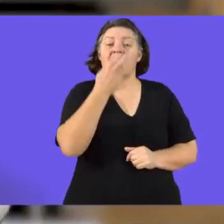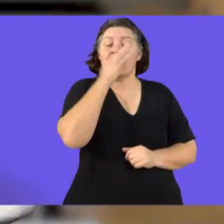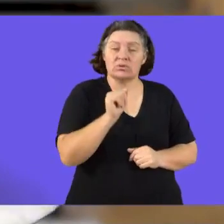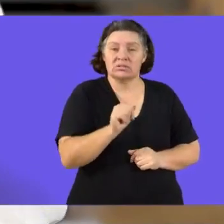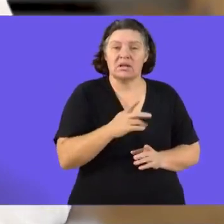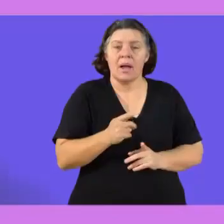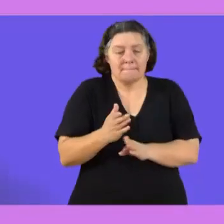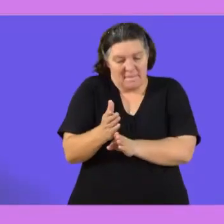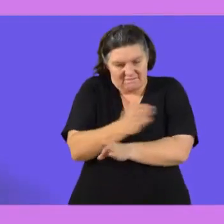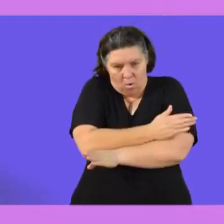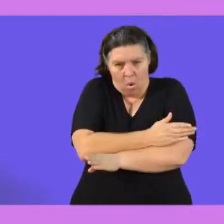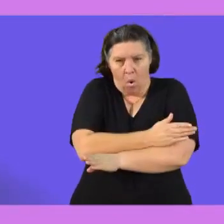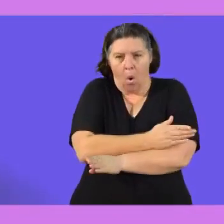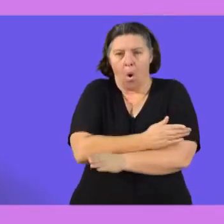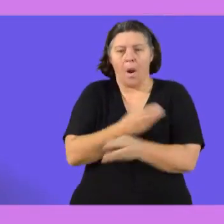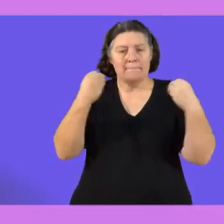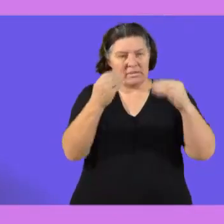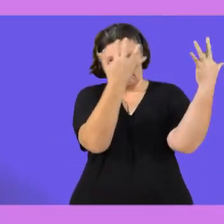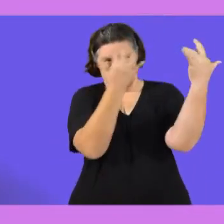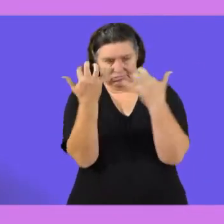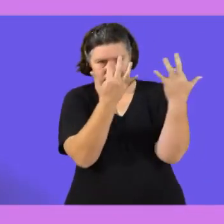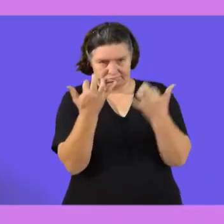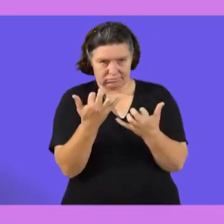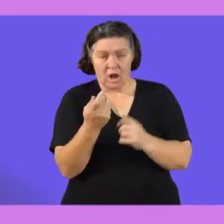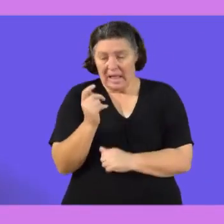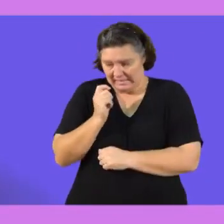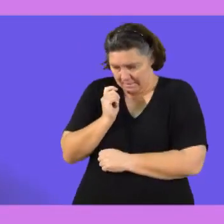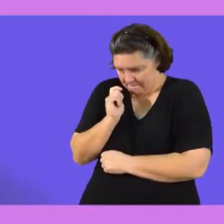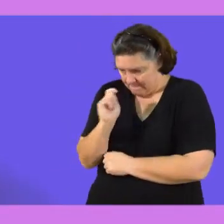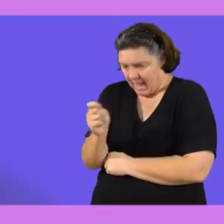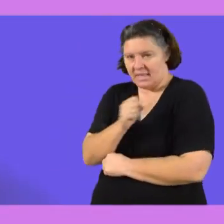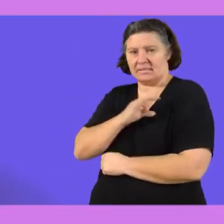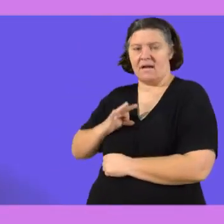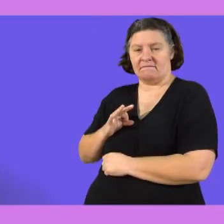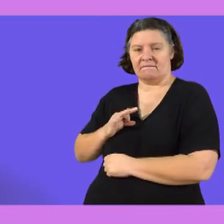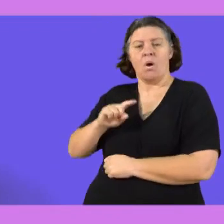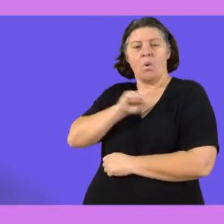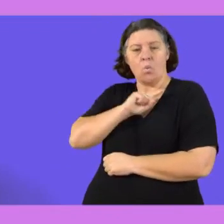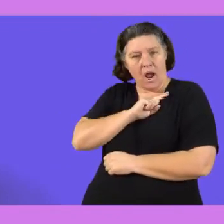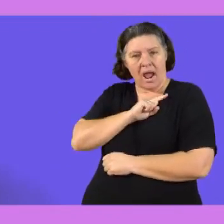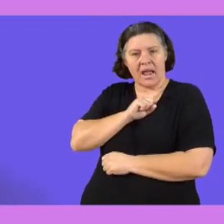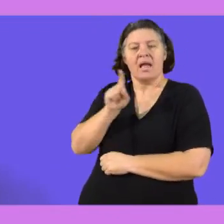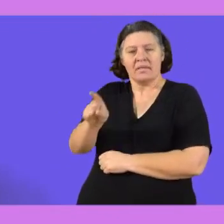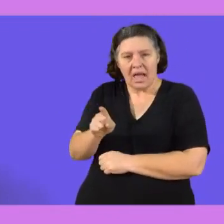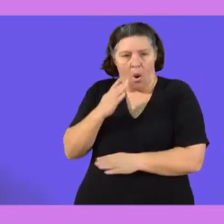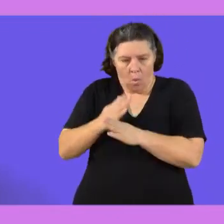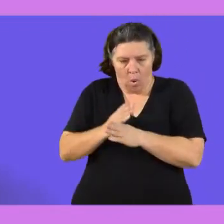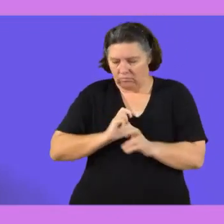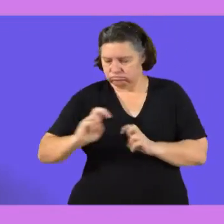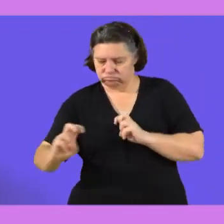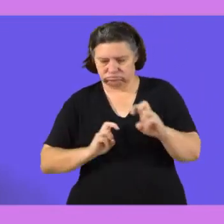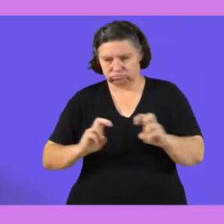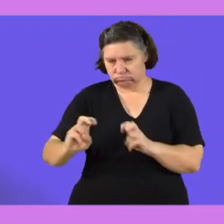I indicated here that a travel allowance is a predetermined sum of money given to an employee to cover